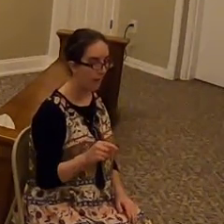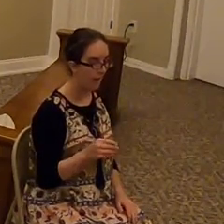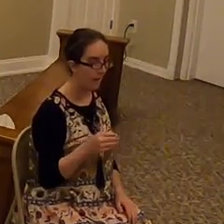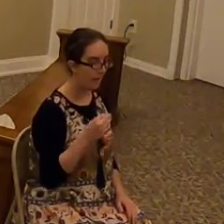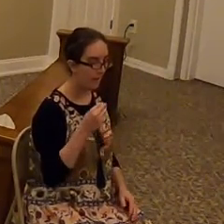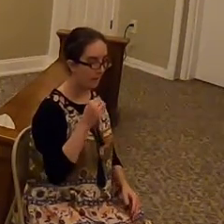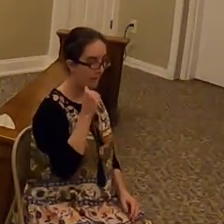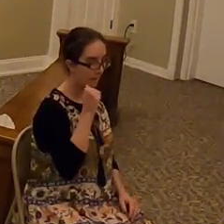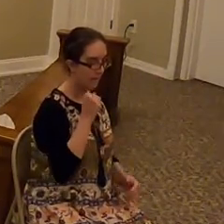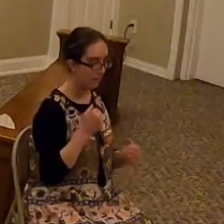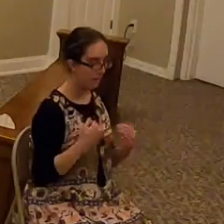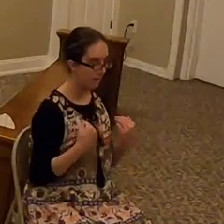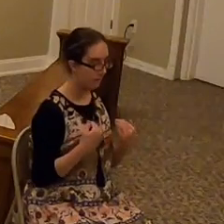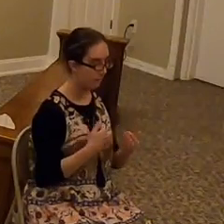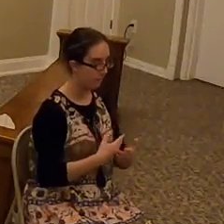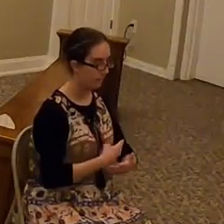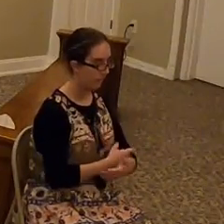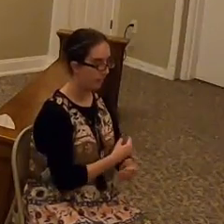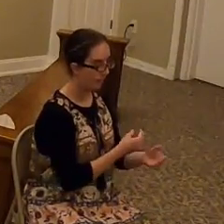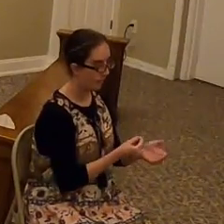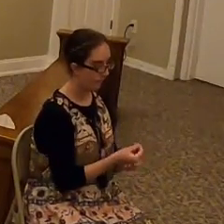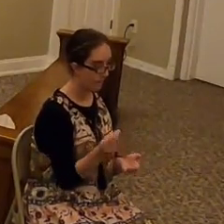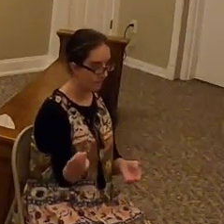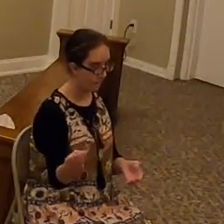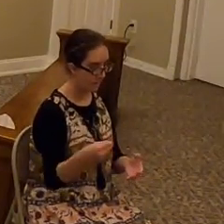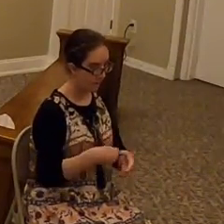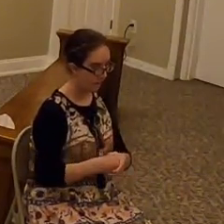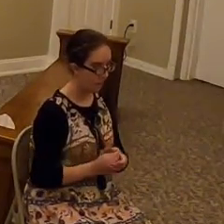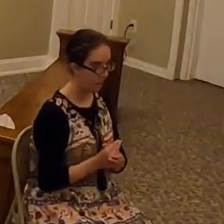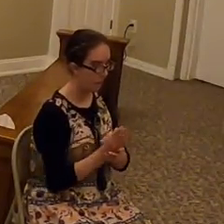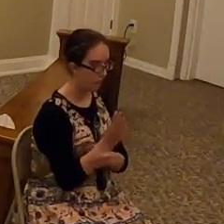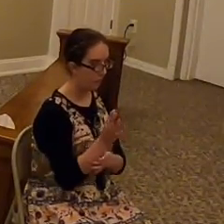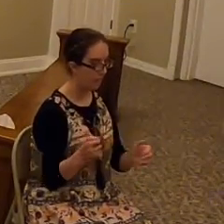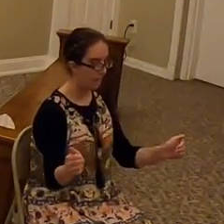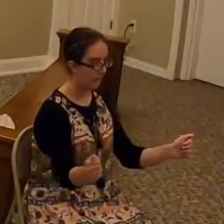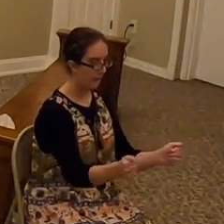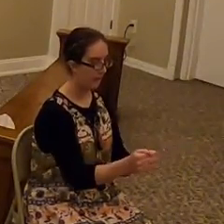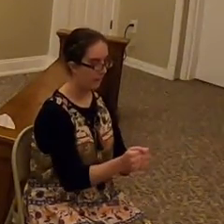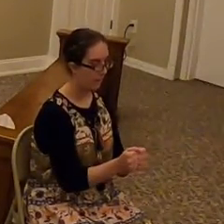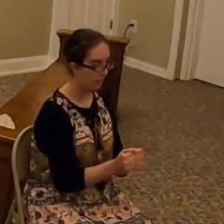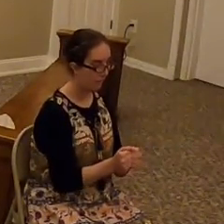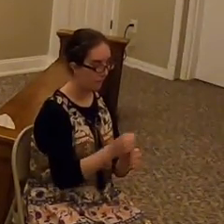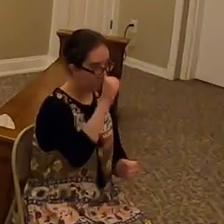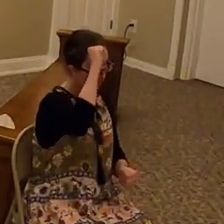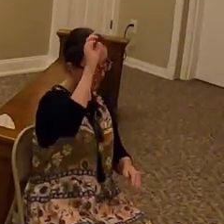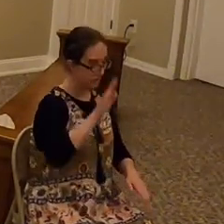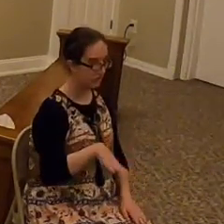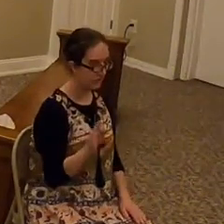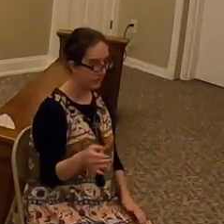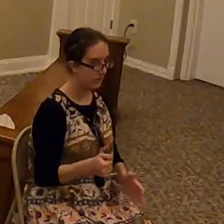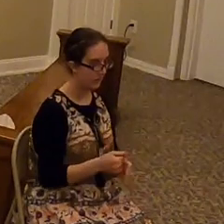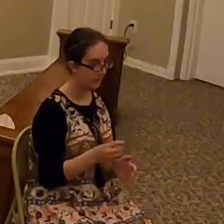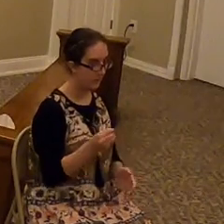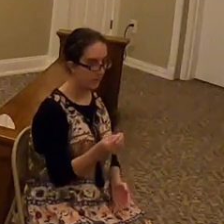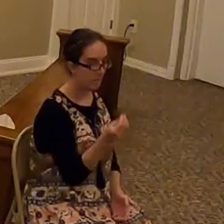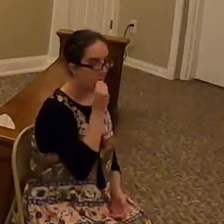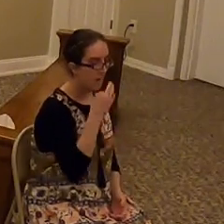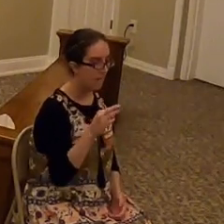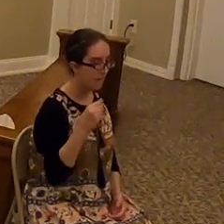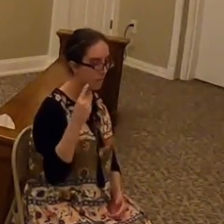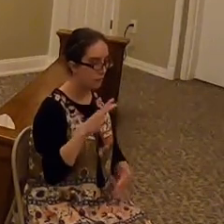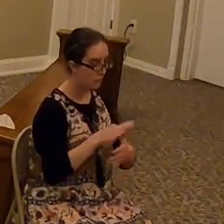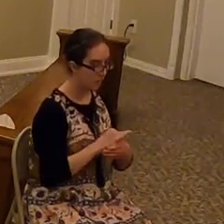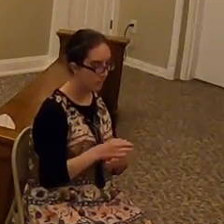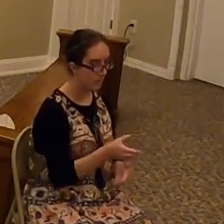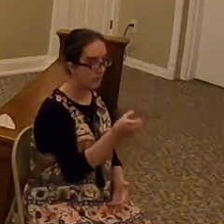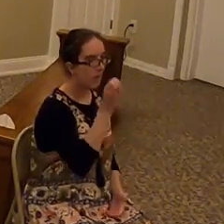lamb, which he had brought or bought and nourished up, and it grew up together with him and with his children. It did eat of his own